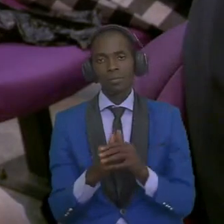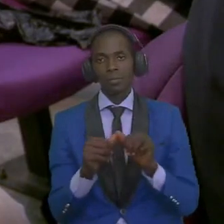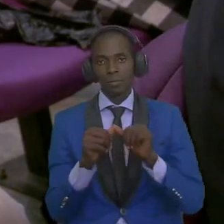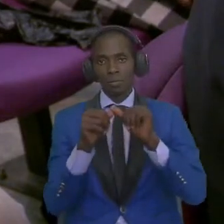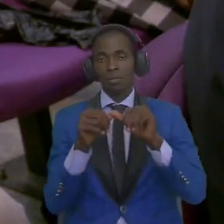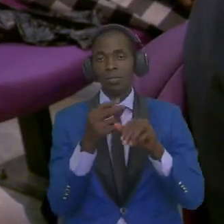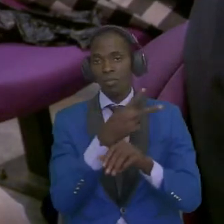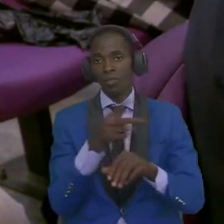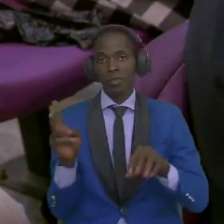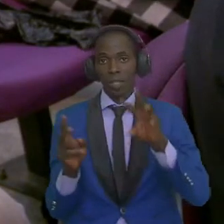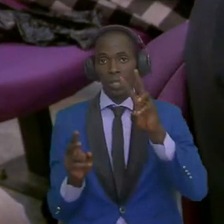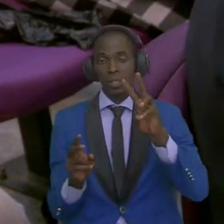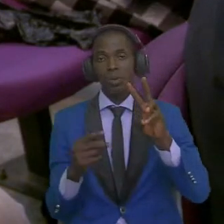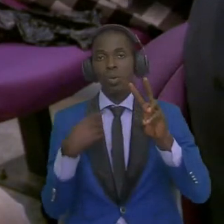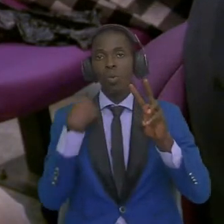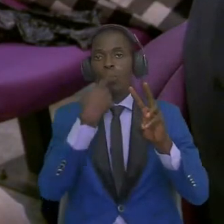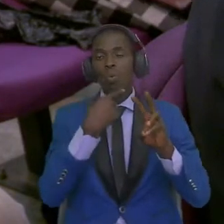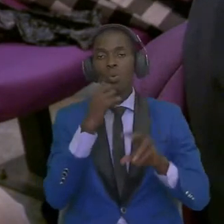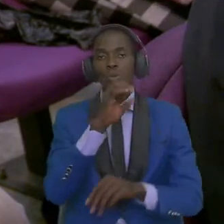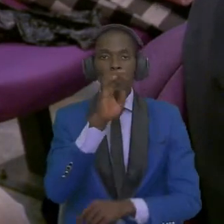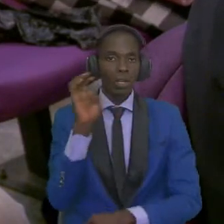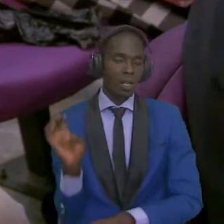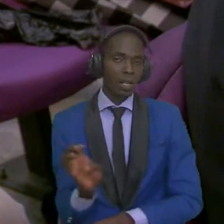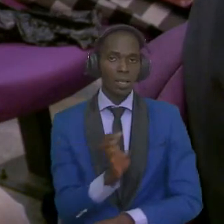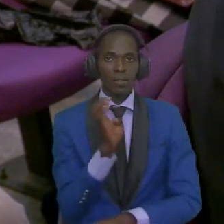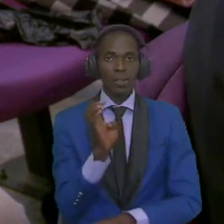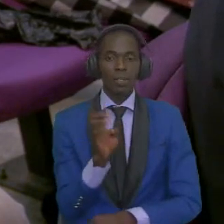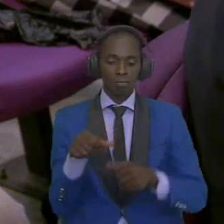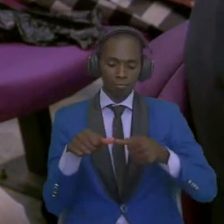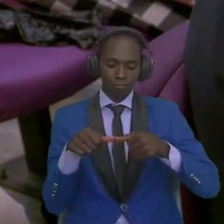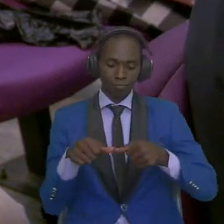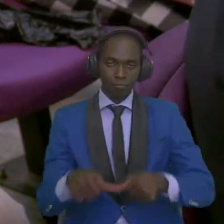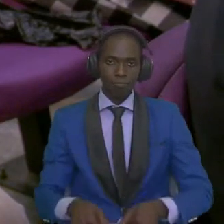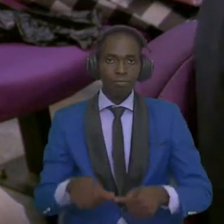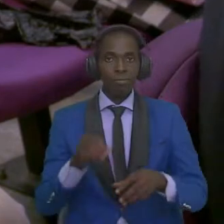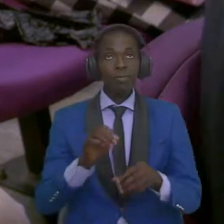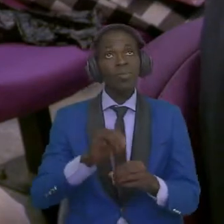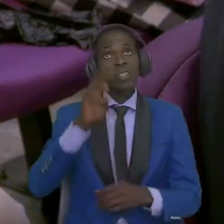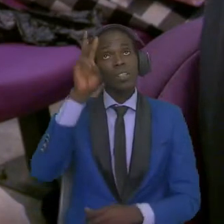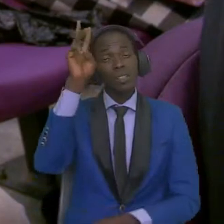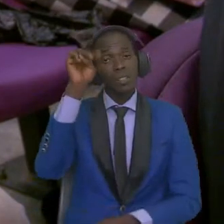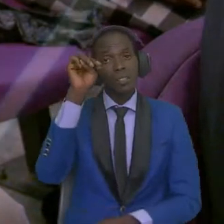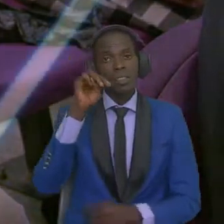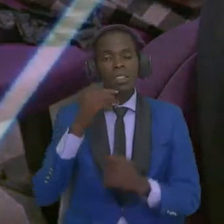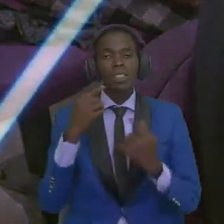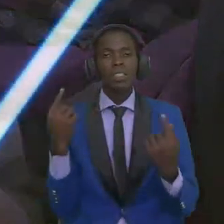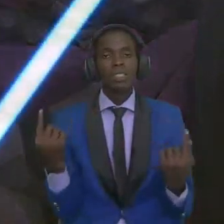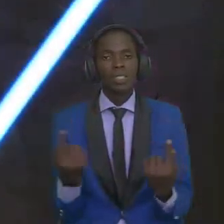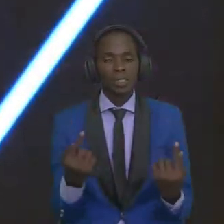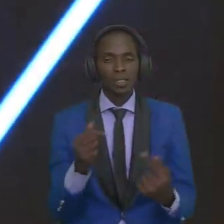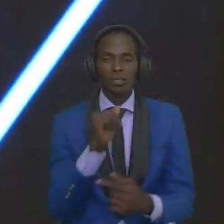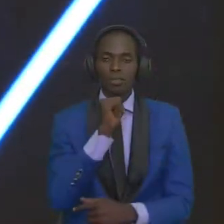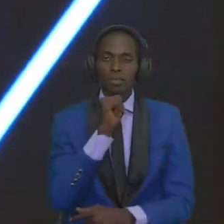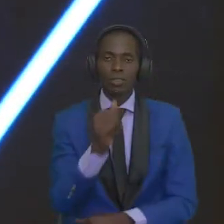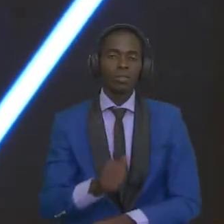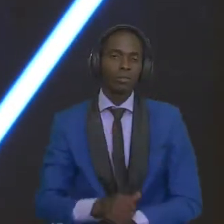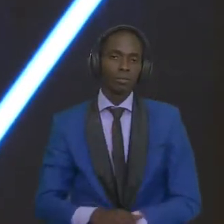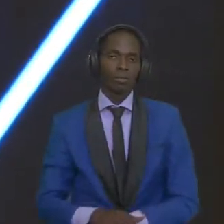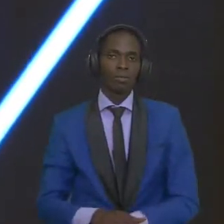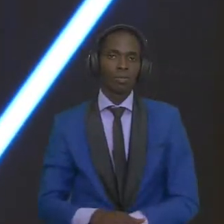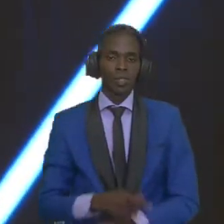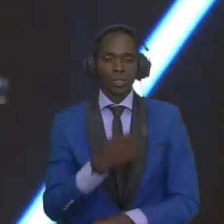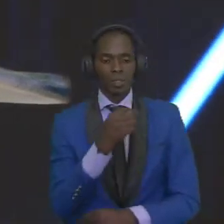In verse 6, it tells us, whosoever abideth in Him sinneth not.